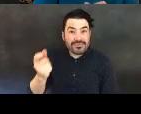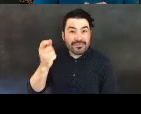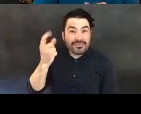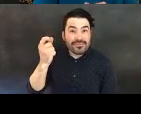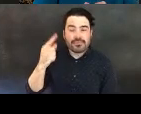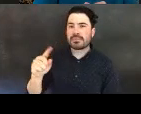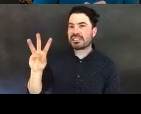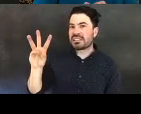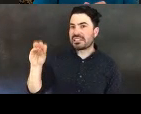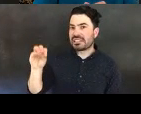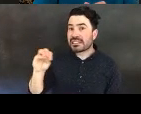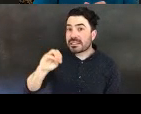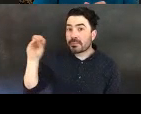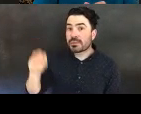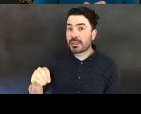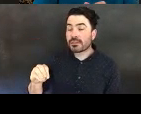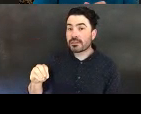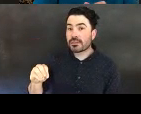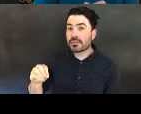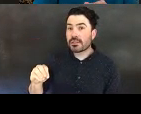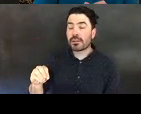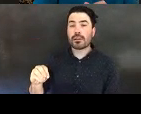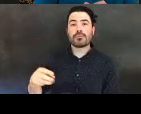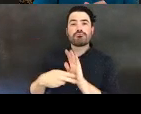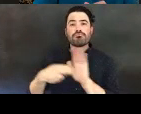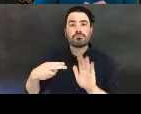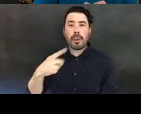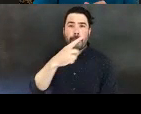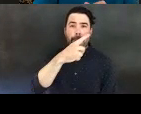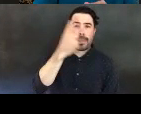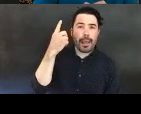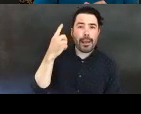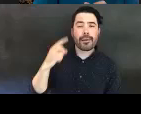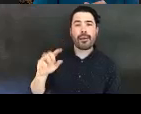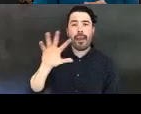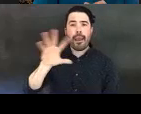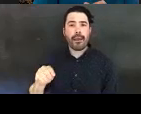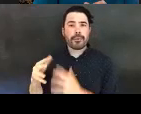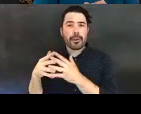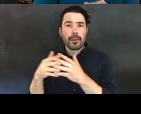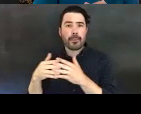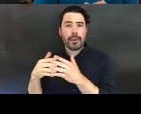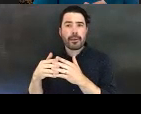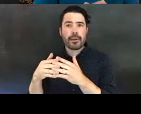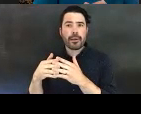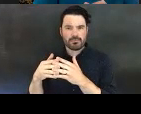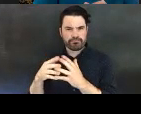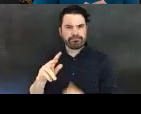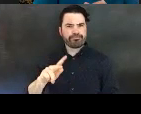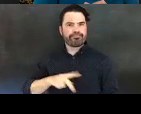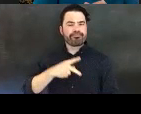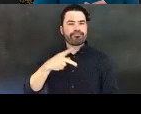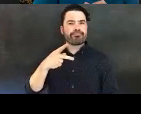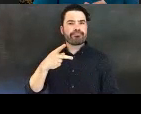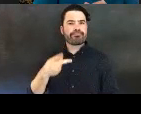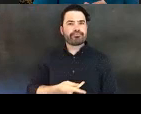of those who identified as either Black or African American felt upset by how they were treated due